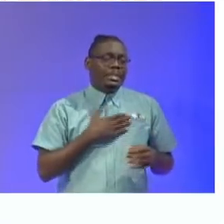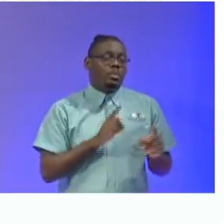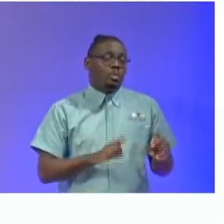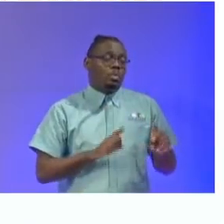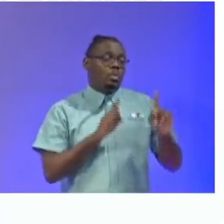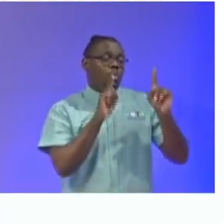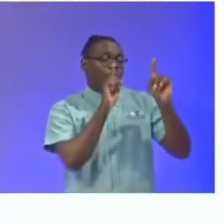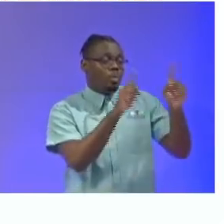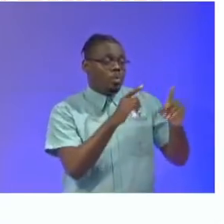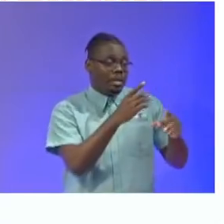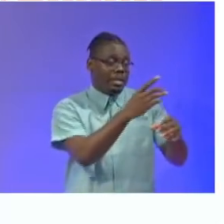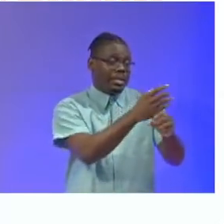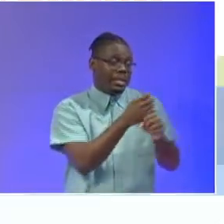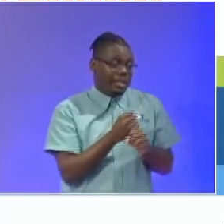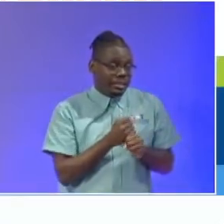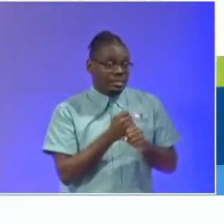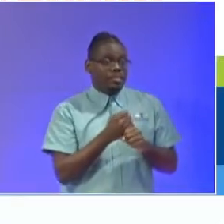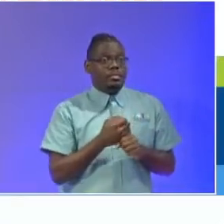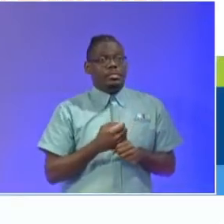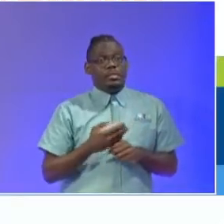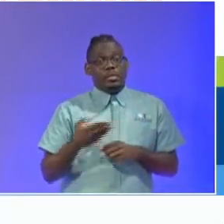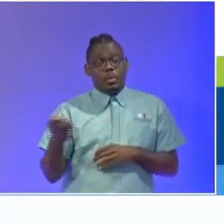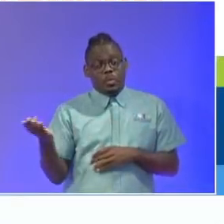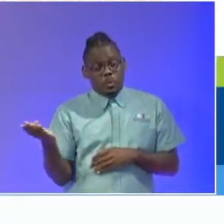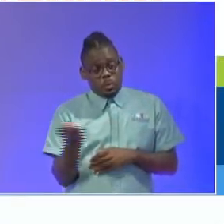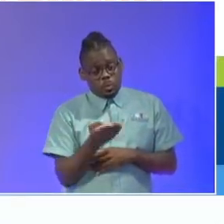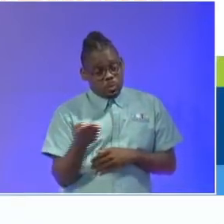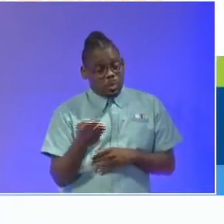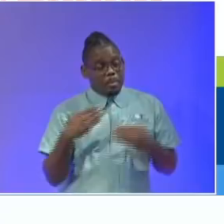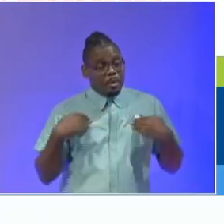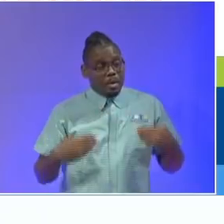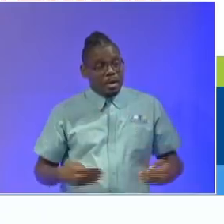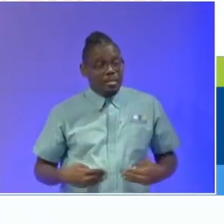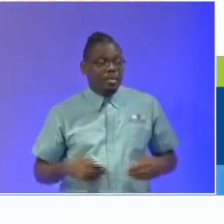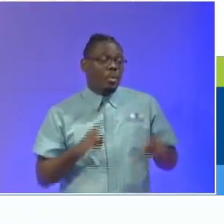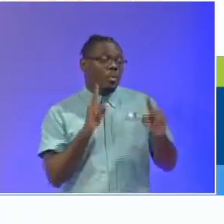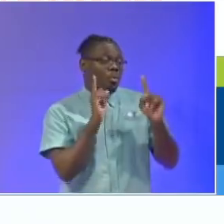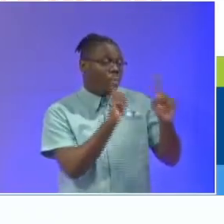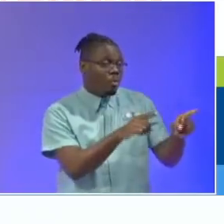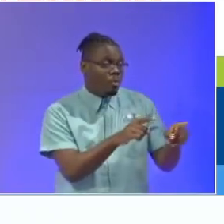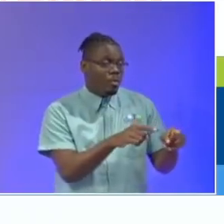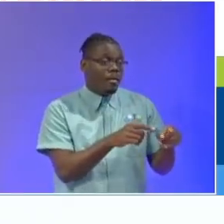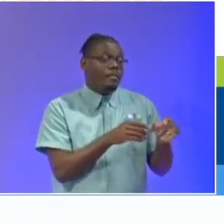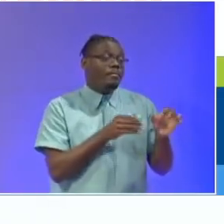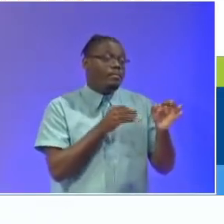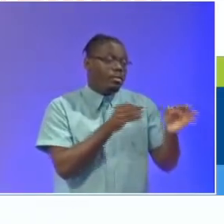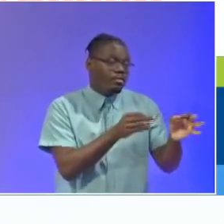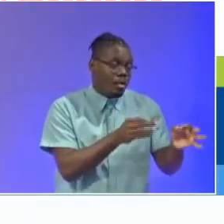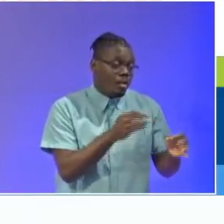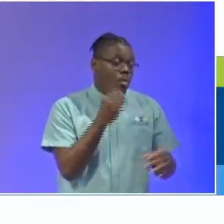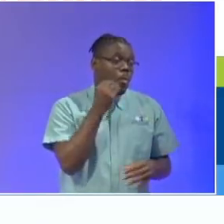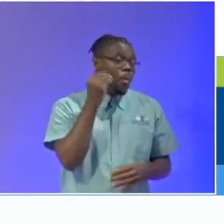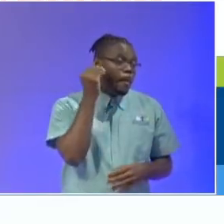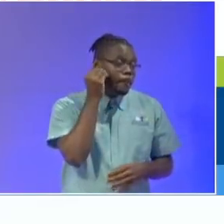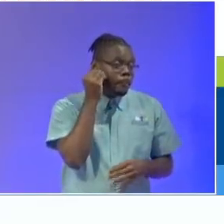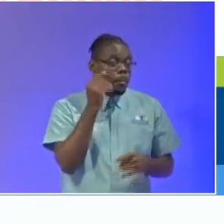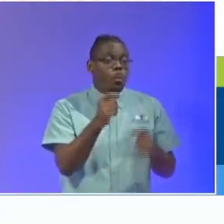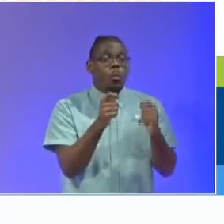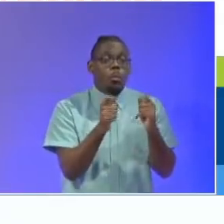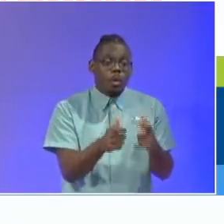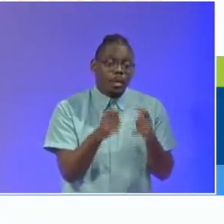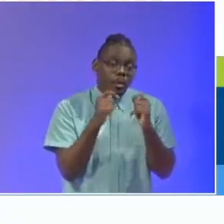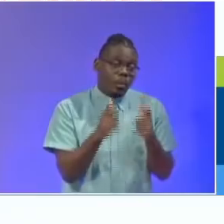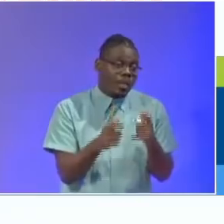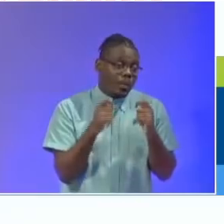as humanly possible, take them to the funeral homes so that we could have a smooth transitioning from the public sector into